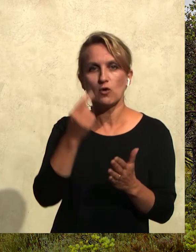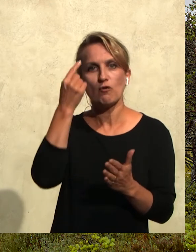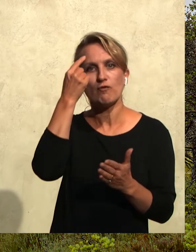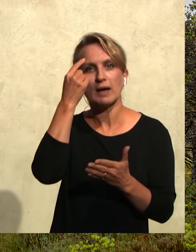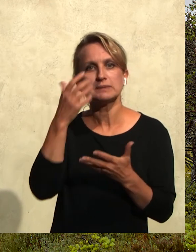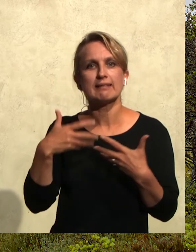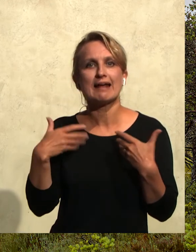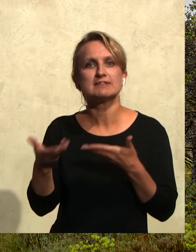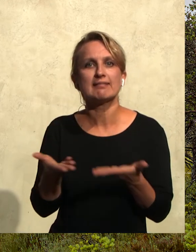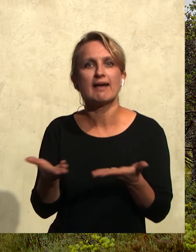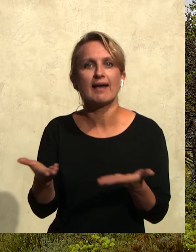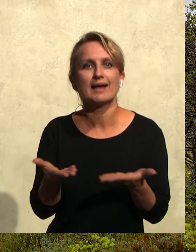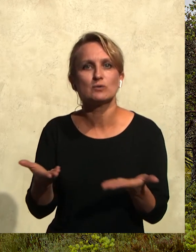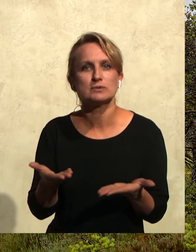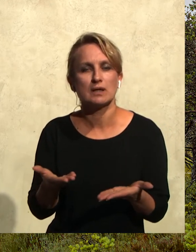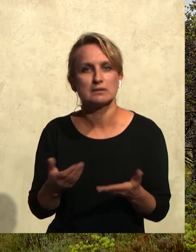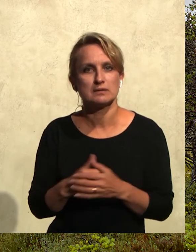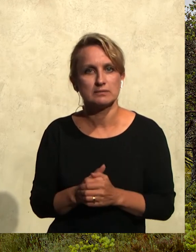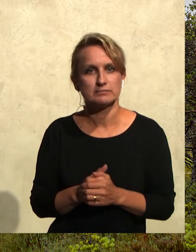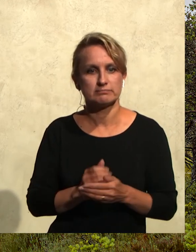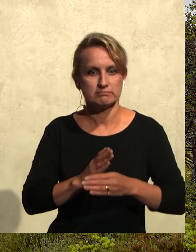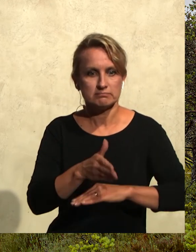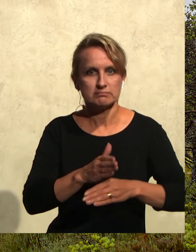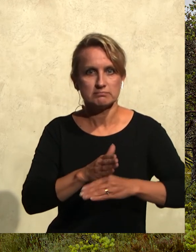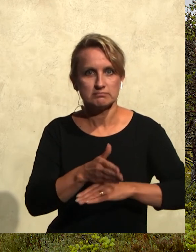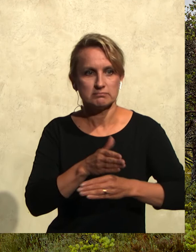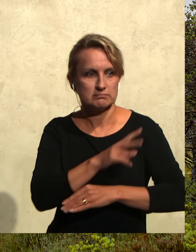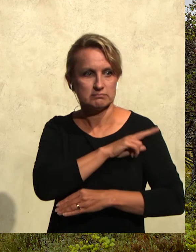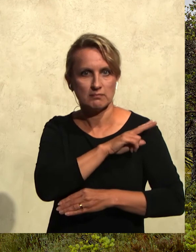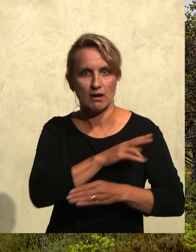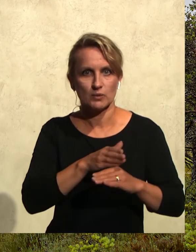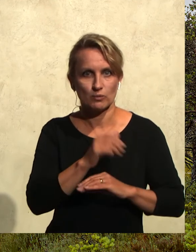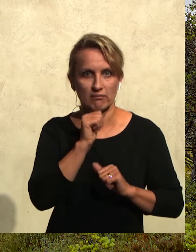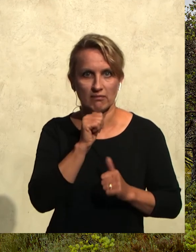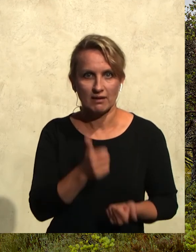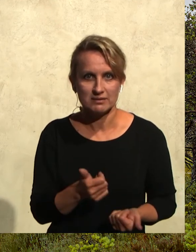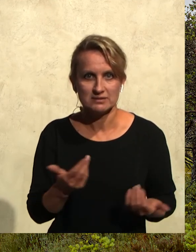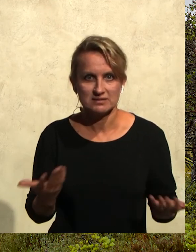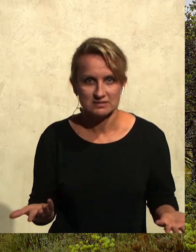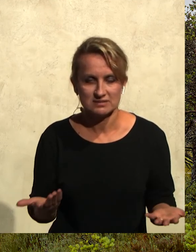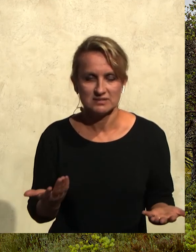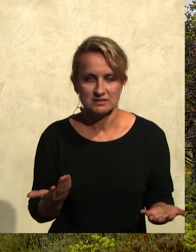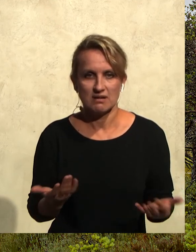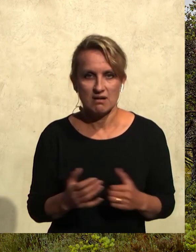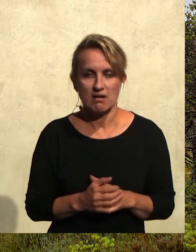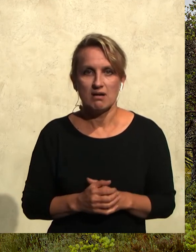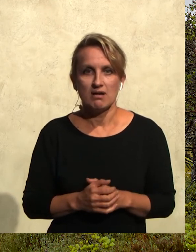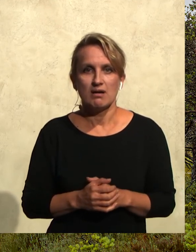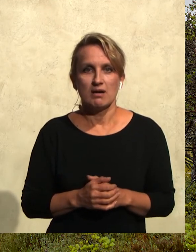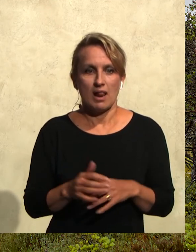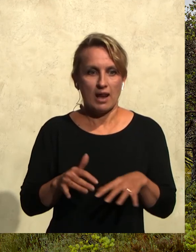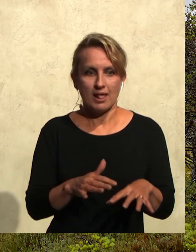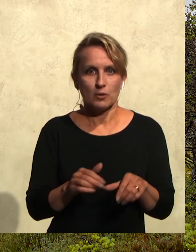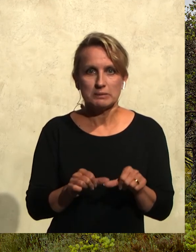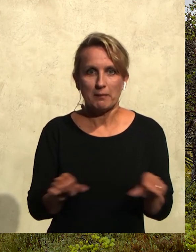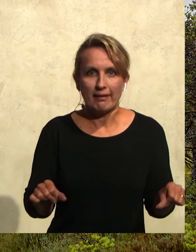were many serious outbreaks and associated lockdowns in long-term care settings. We've all read about